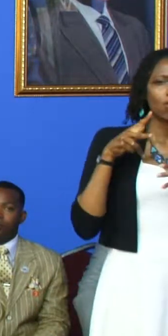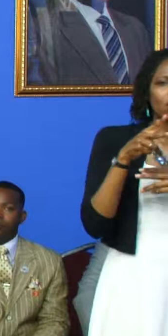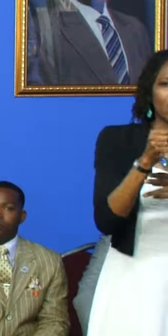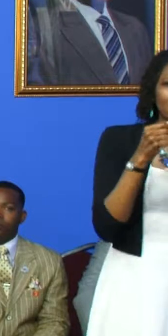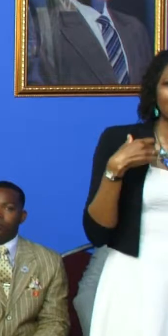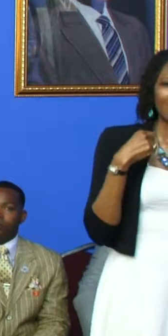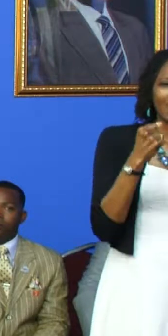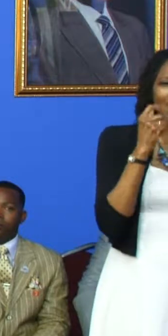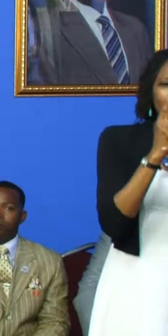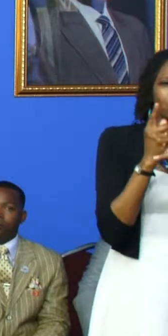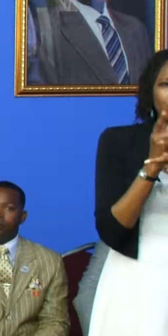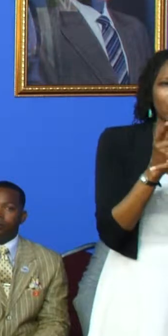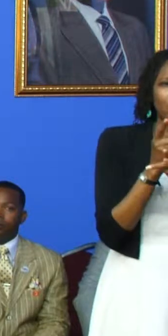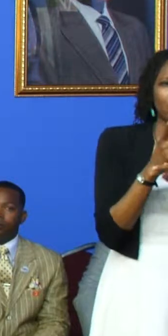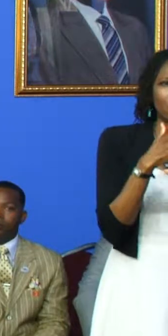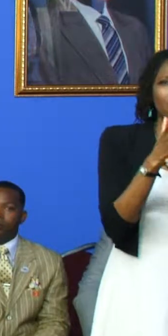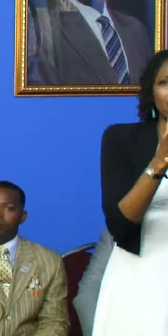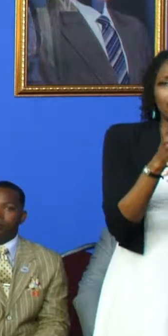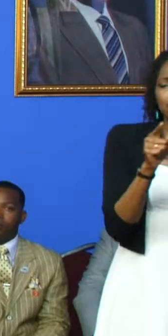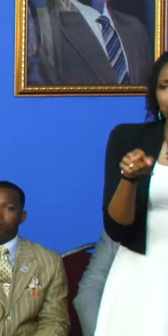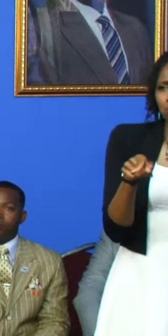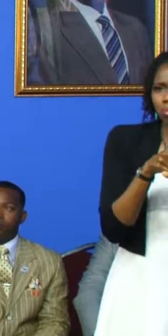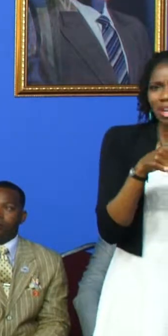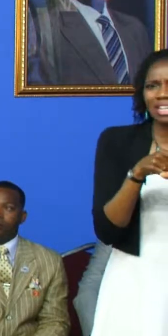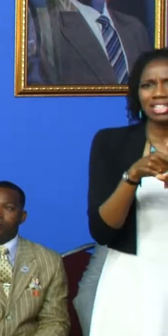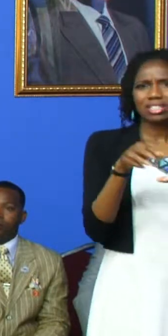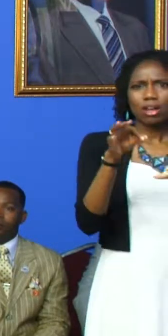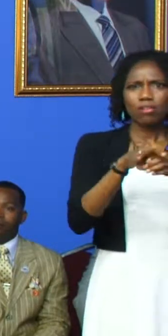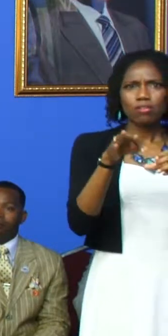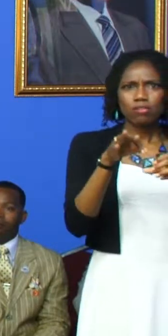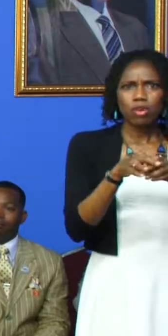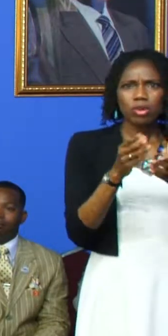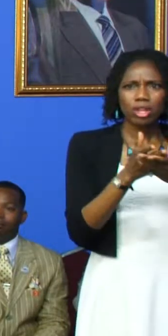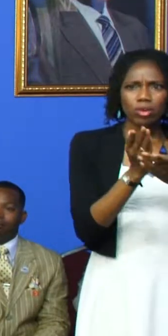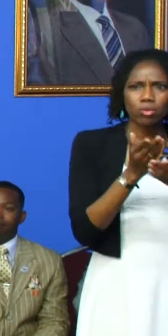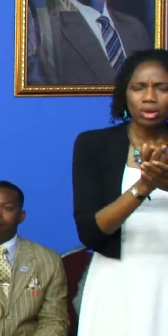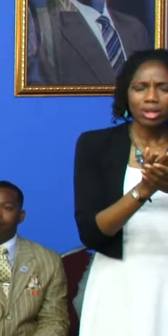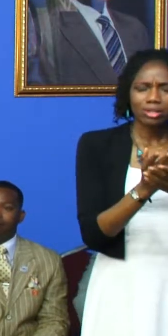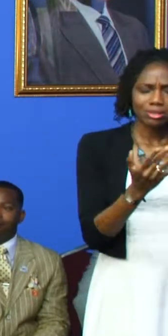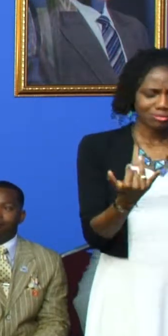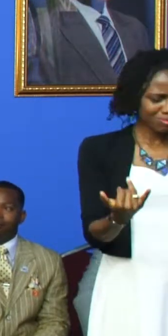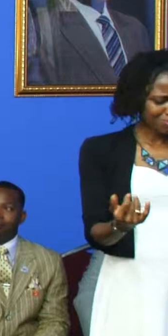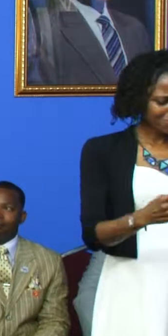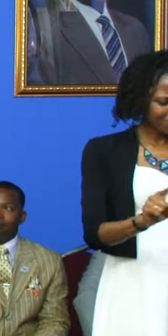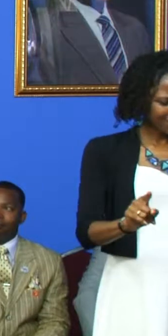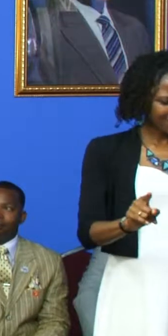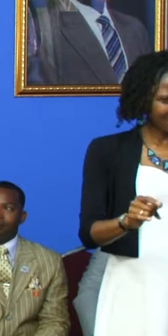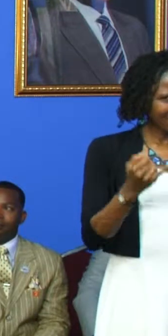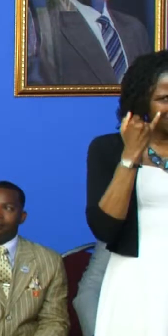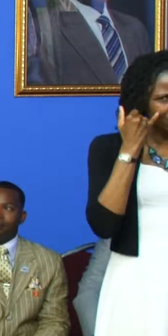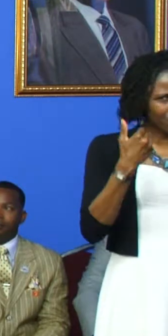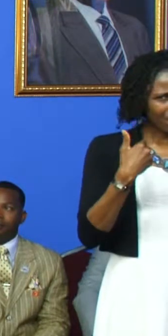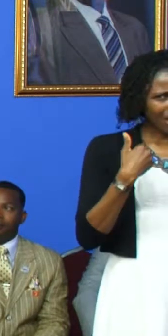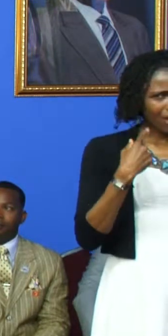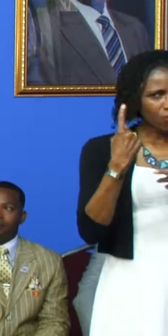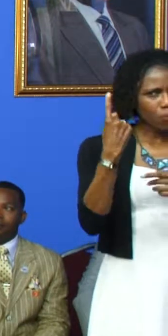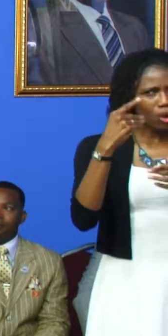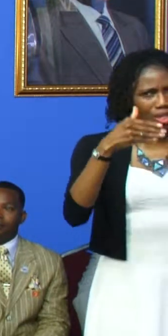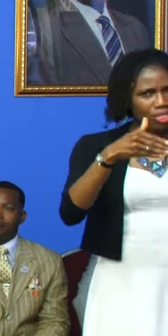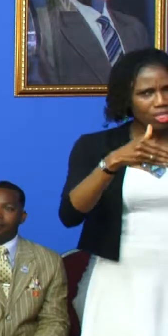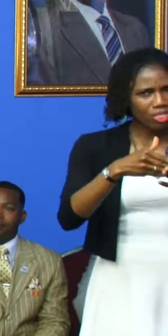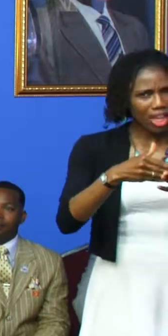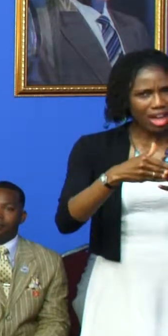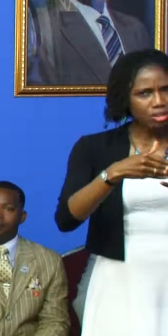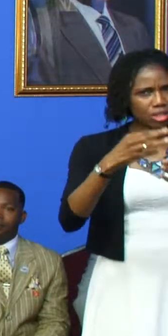voting, wait a minute, 1,000 ministers from everywhere stood up